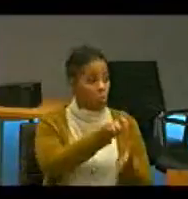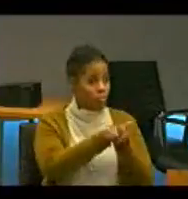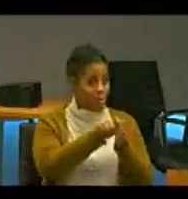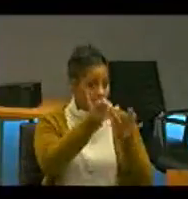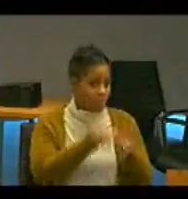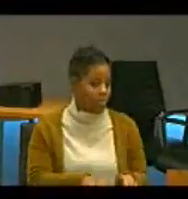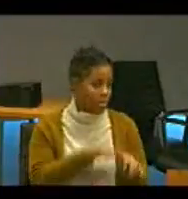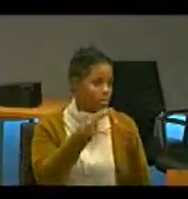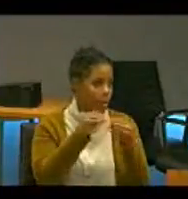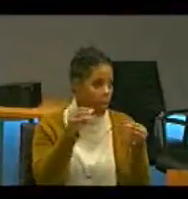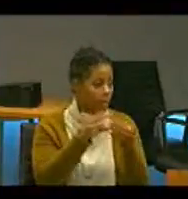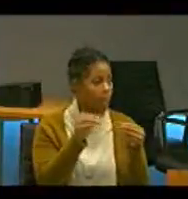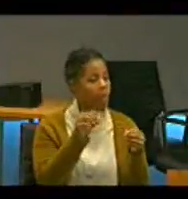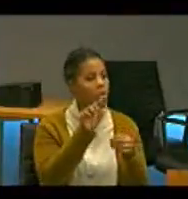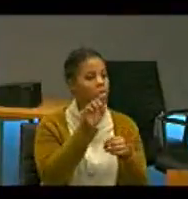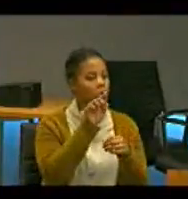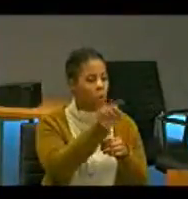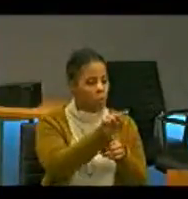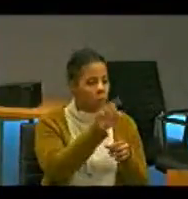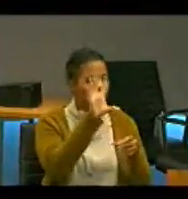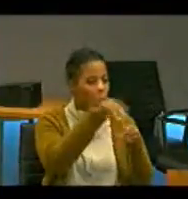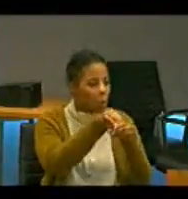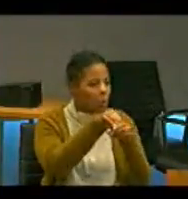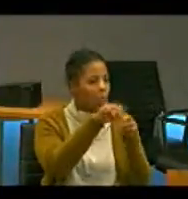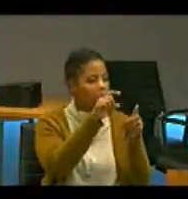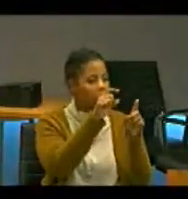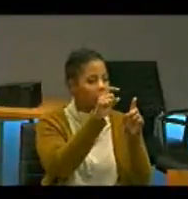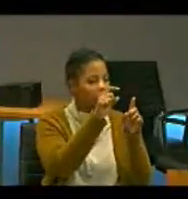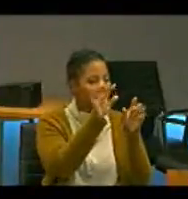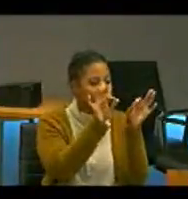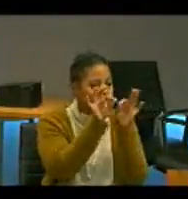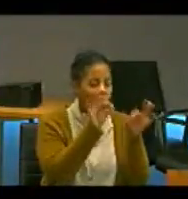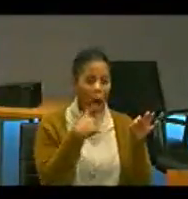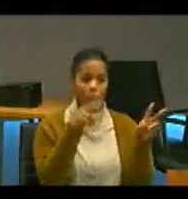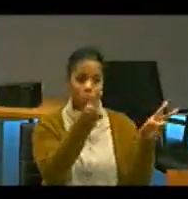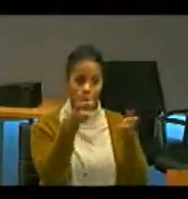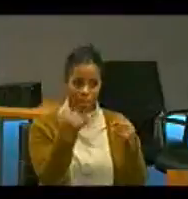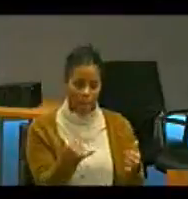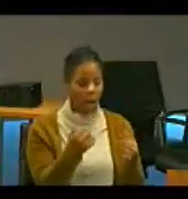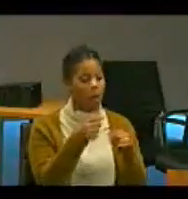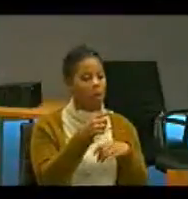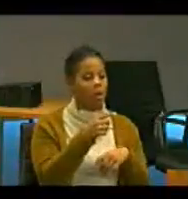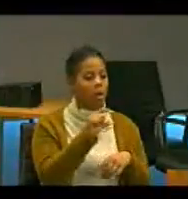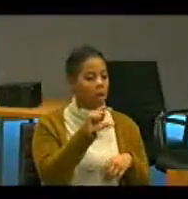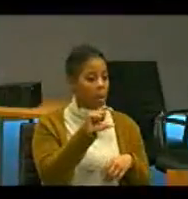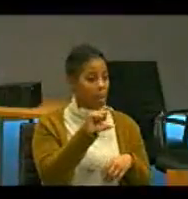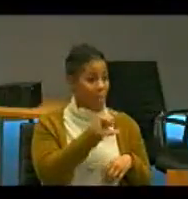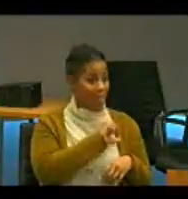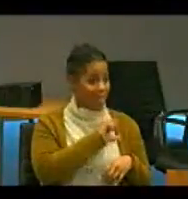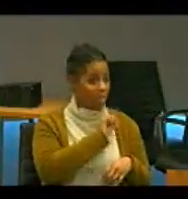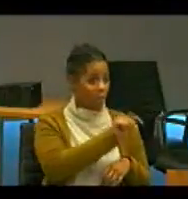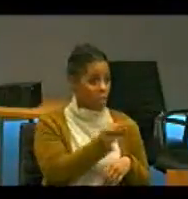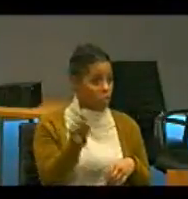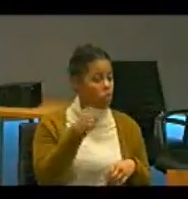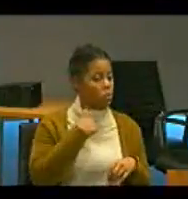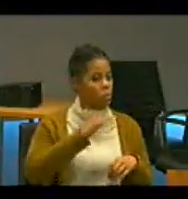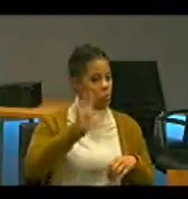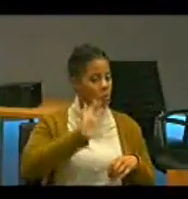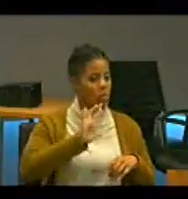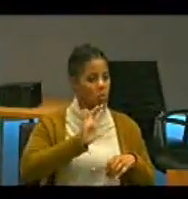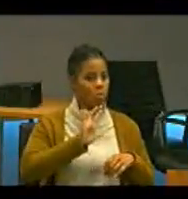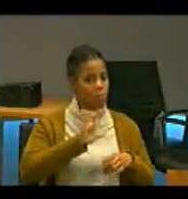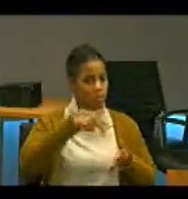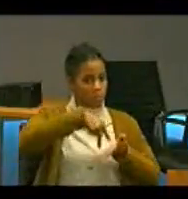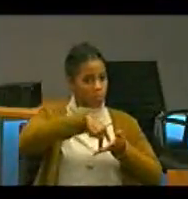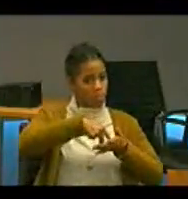where you included words to the effect, and I'm quoting now, the police officers who used to bar the front door are